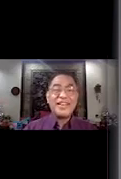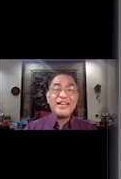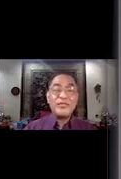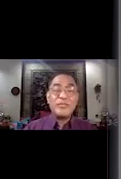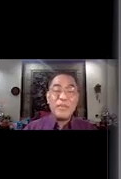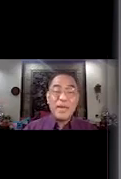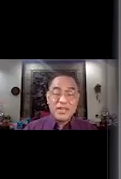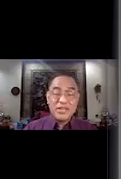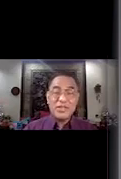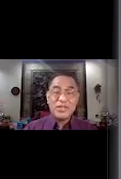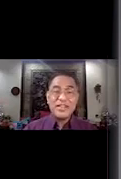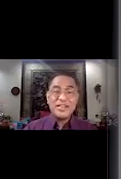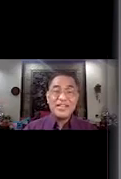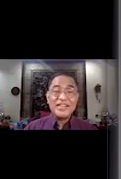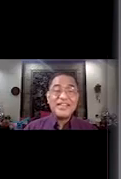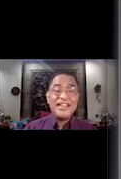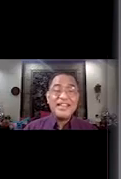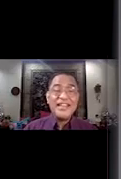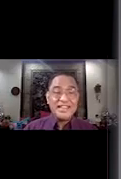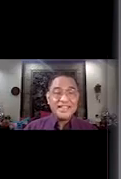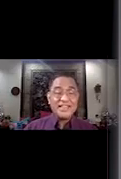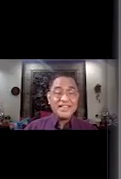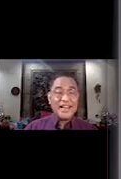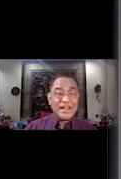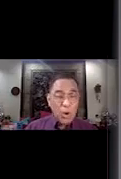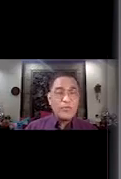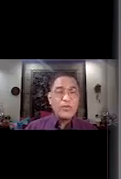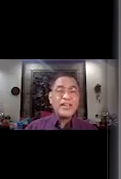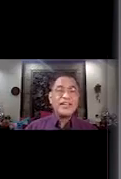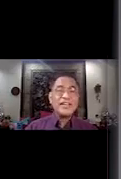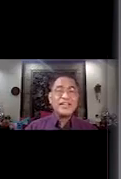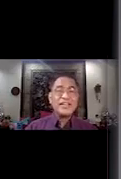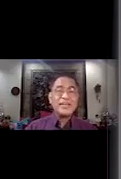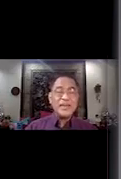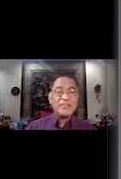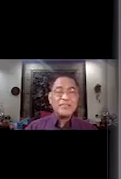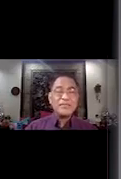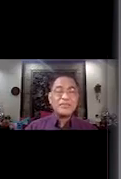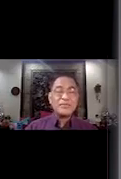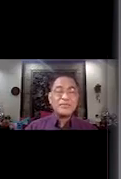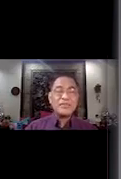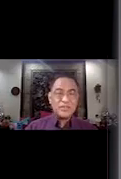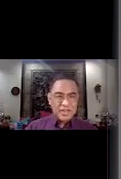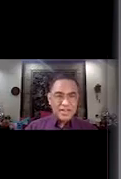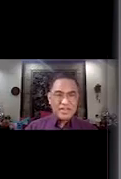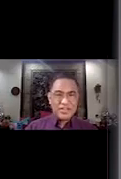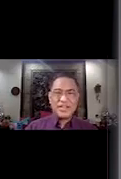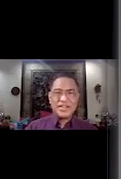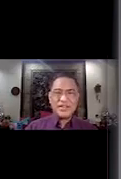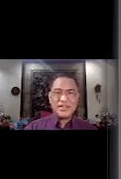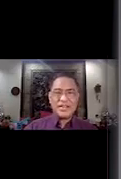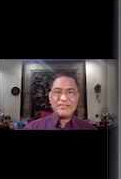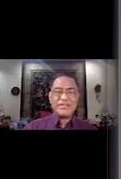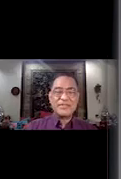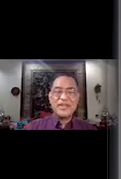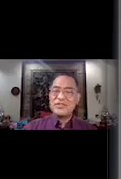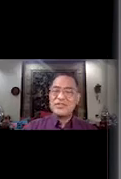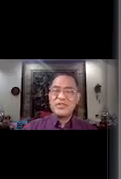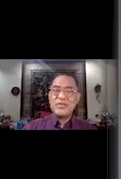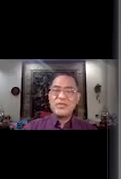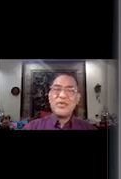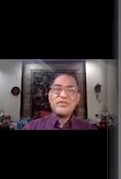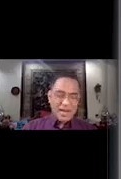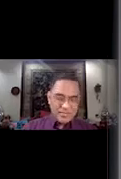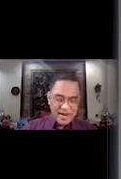the information that they need and hopefully be able to change their lives. So the